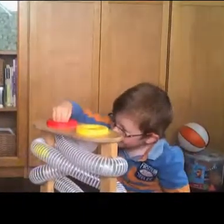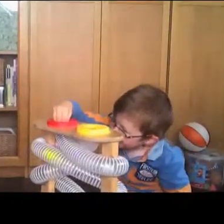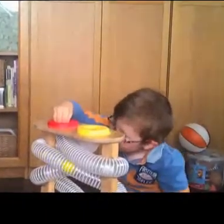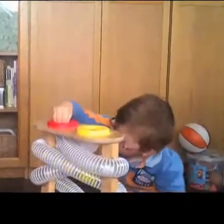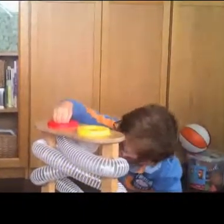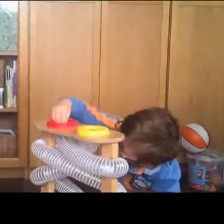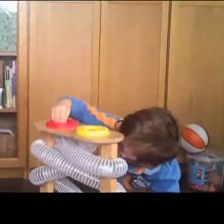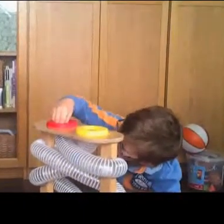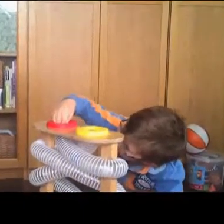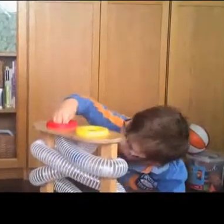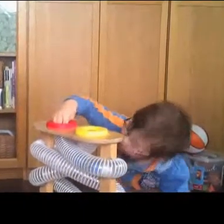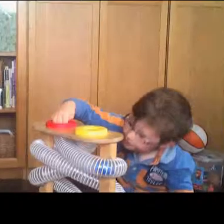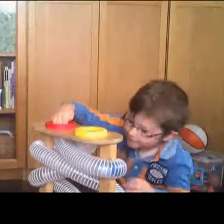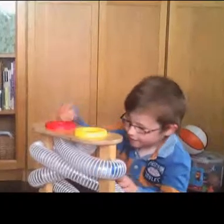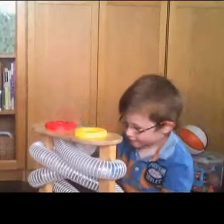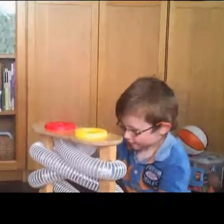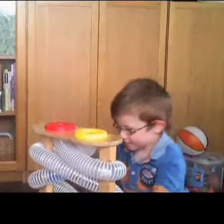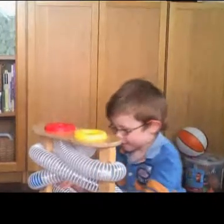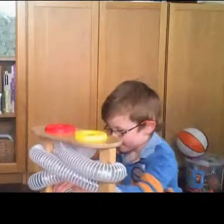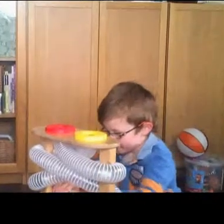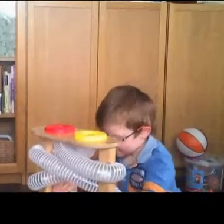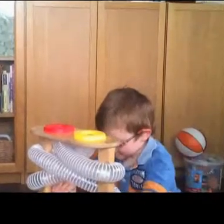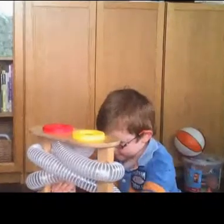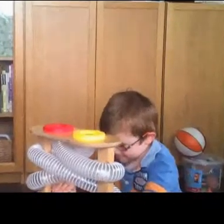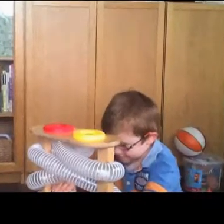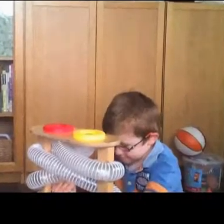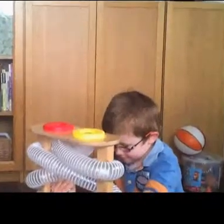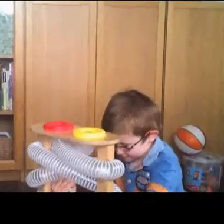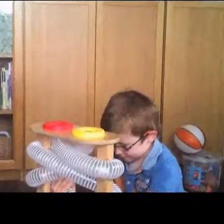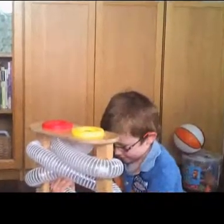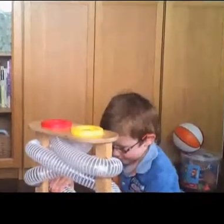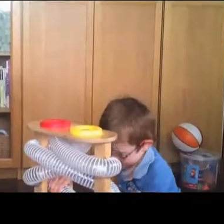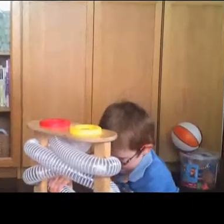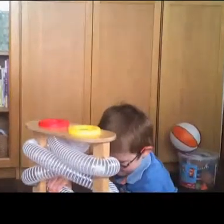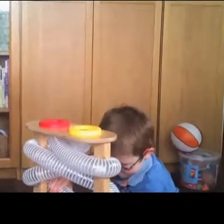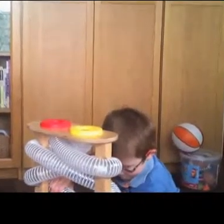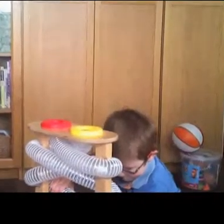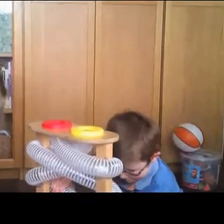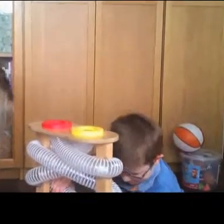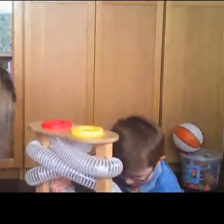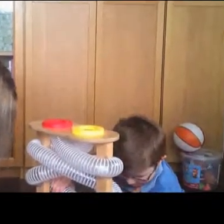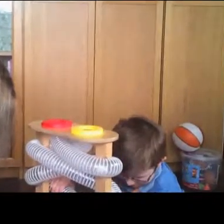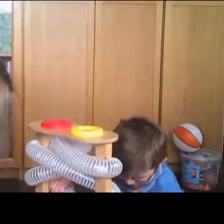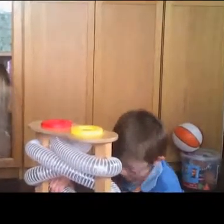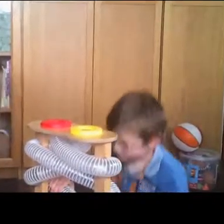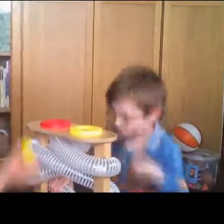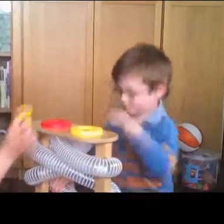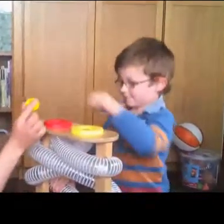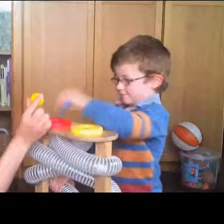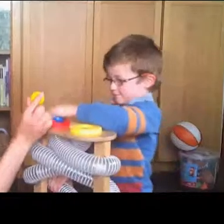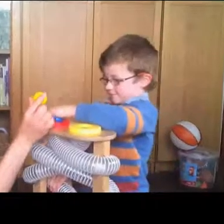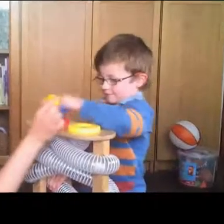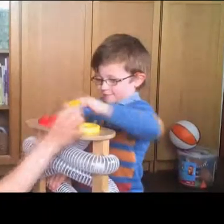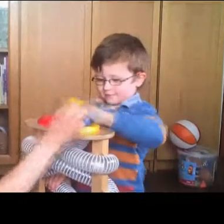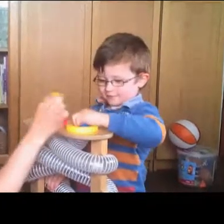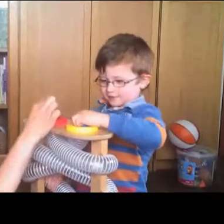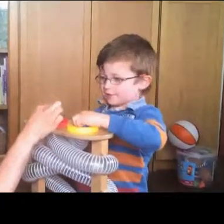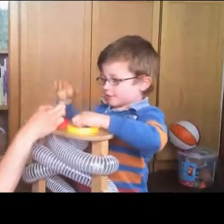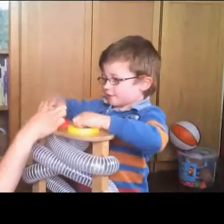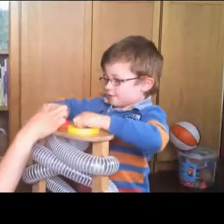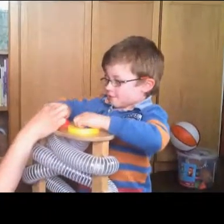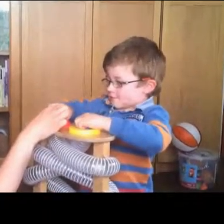him space to find out how to fit the block on the train by himself. Low tech.